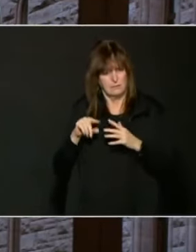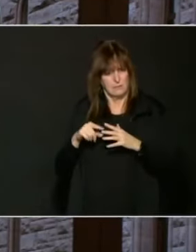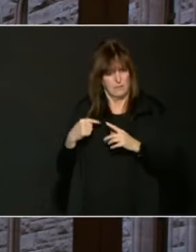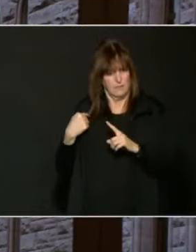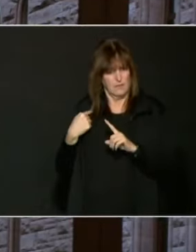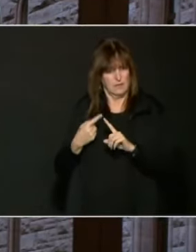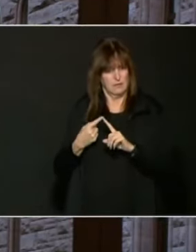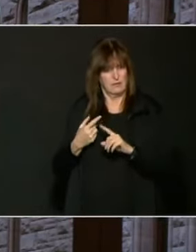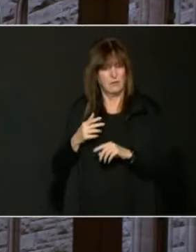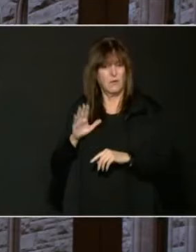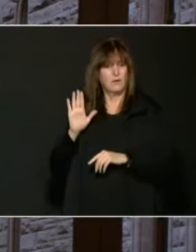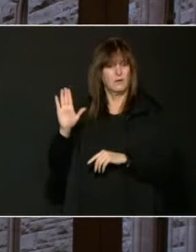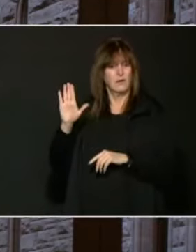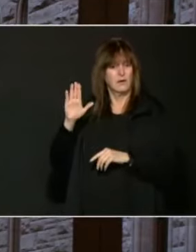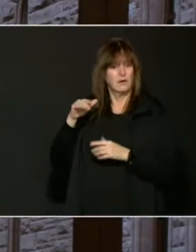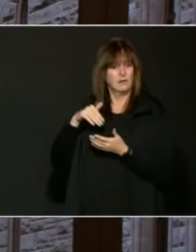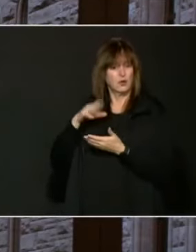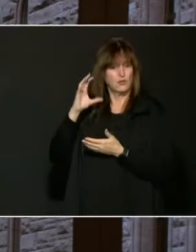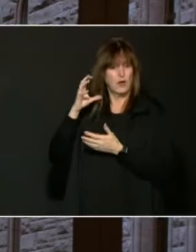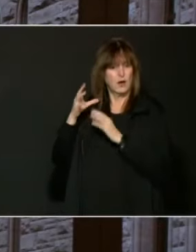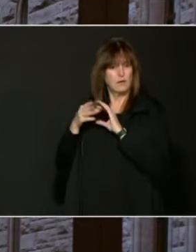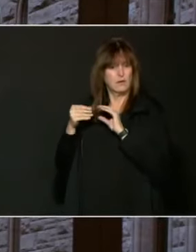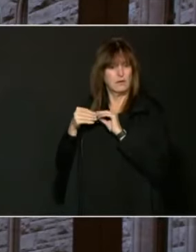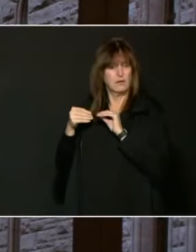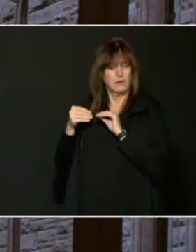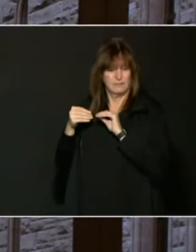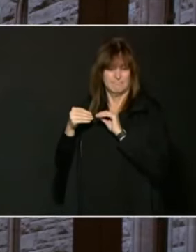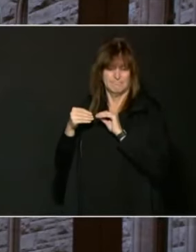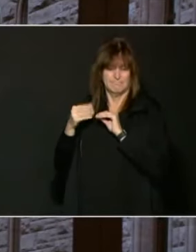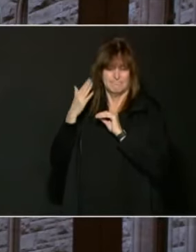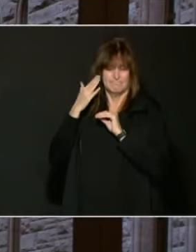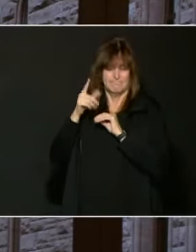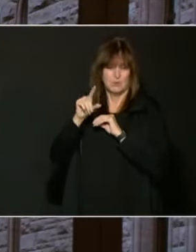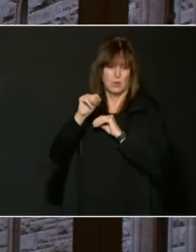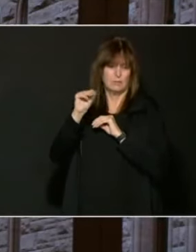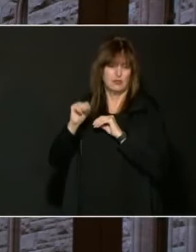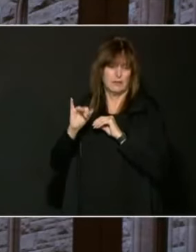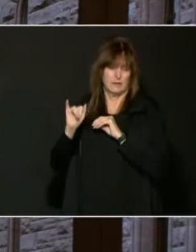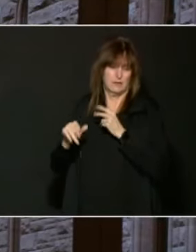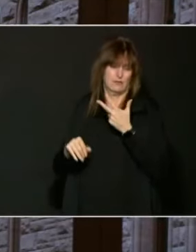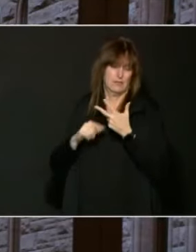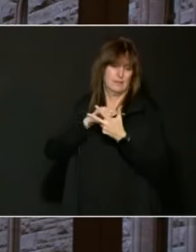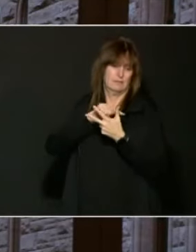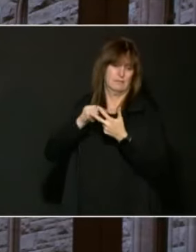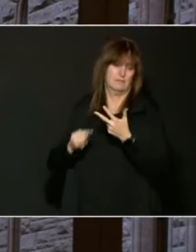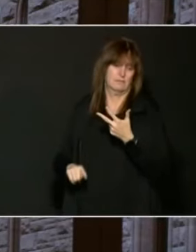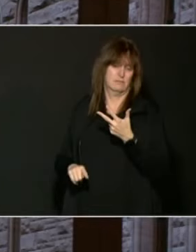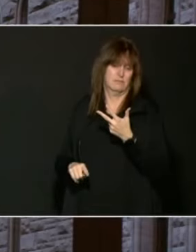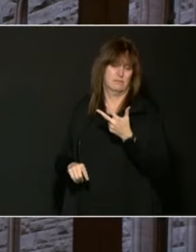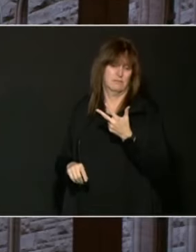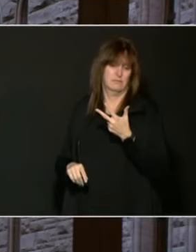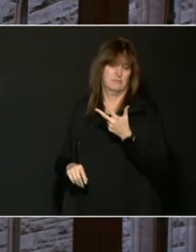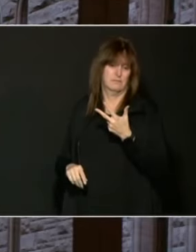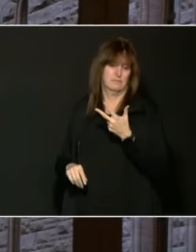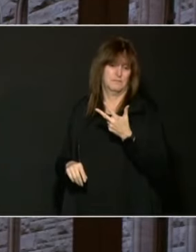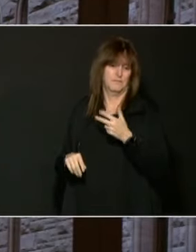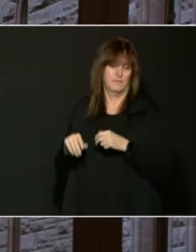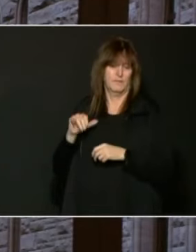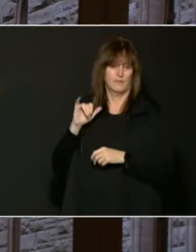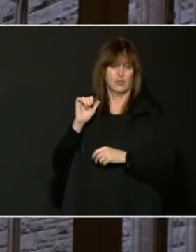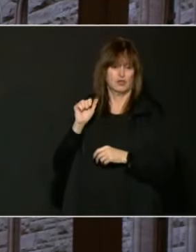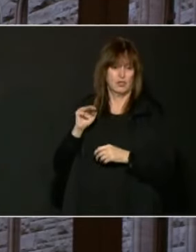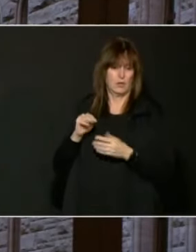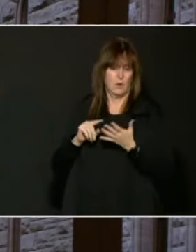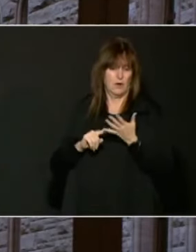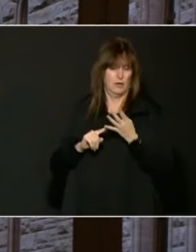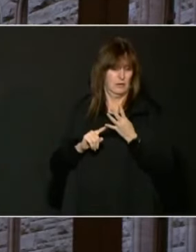we are up to 20%, just under that, as of now, and that's up from 5% at the end of January. So in a way, we've